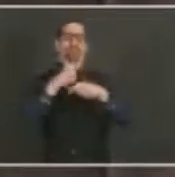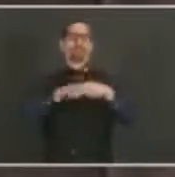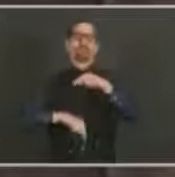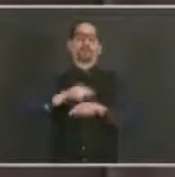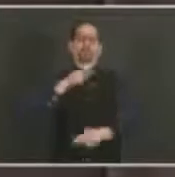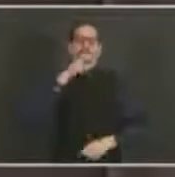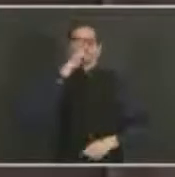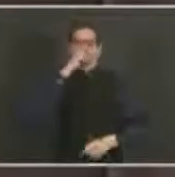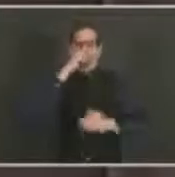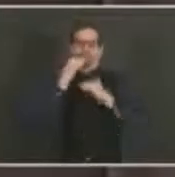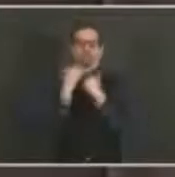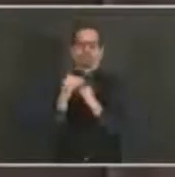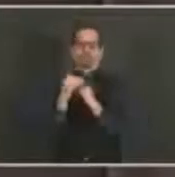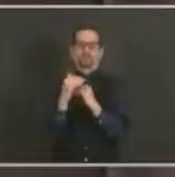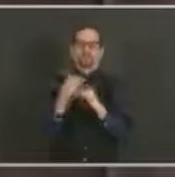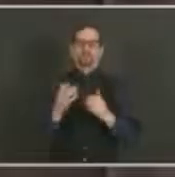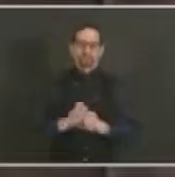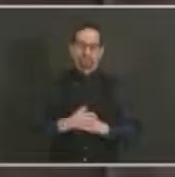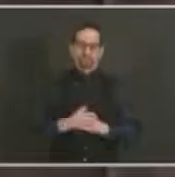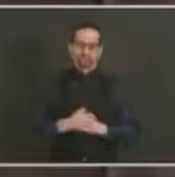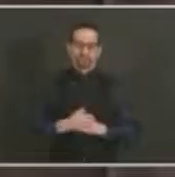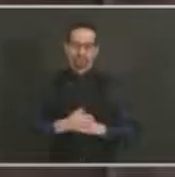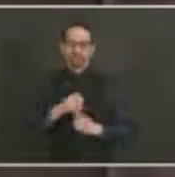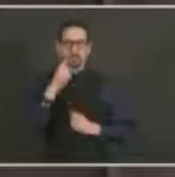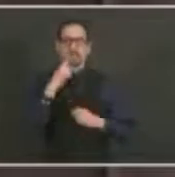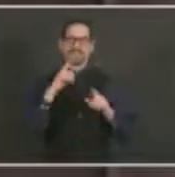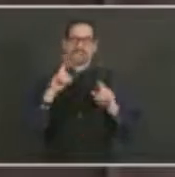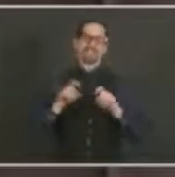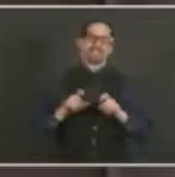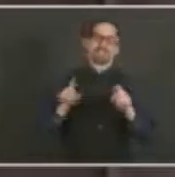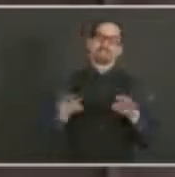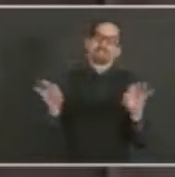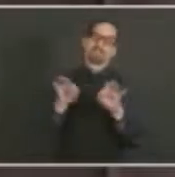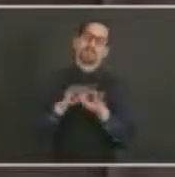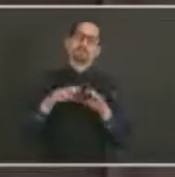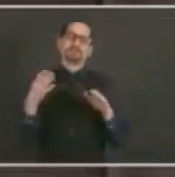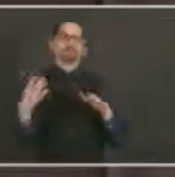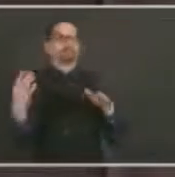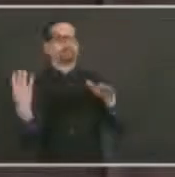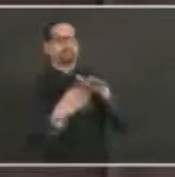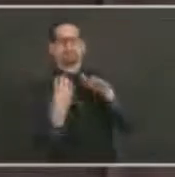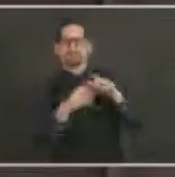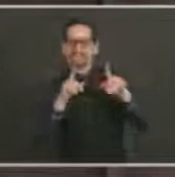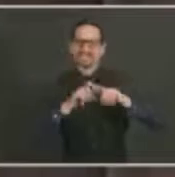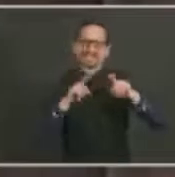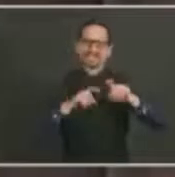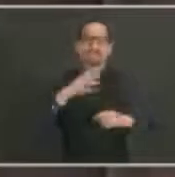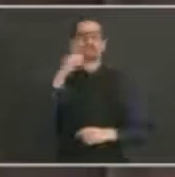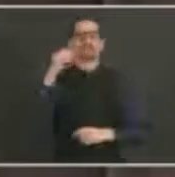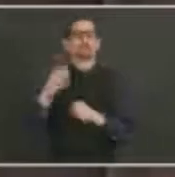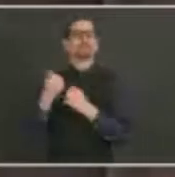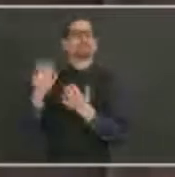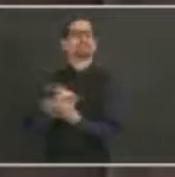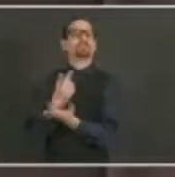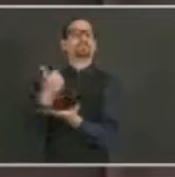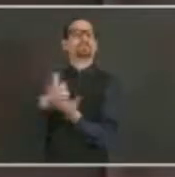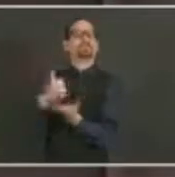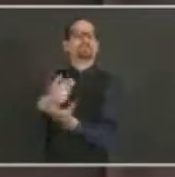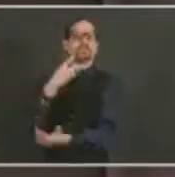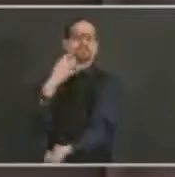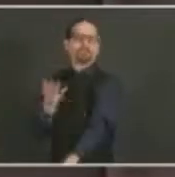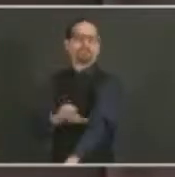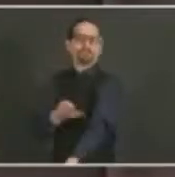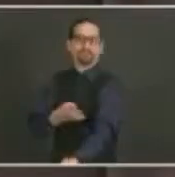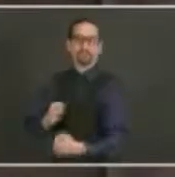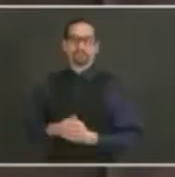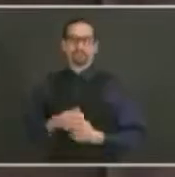about why testing is important, treatment is important, as well as the vaccination. One quick question in